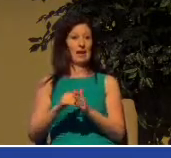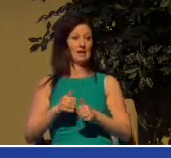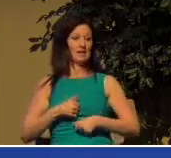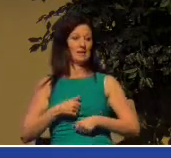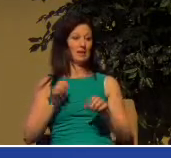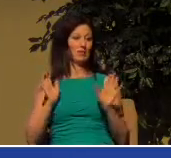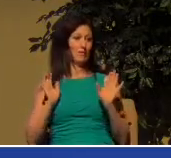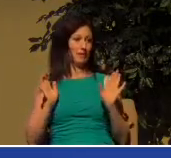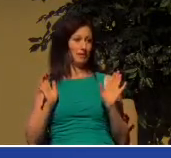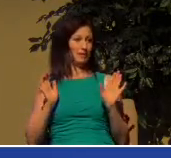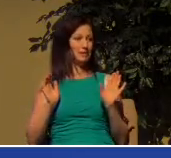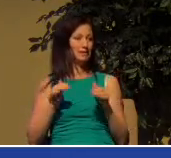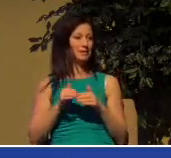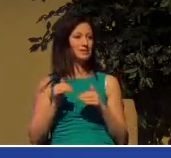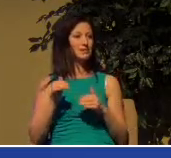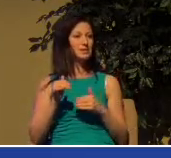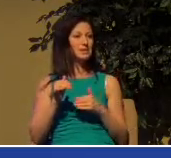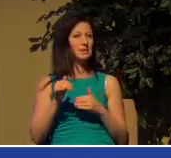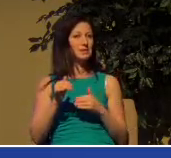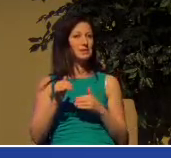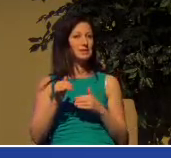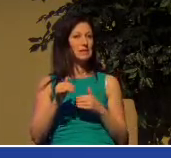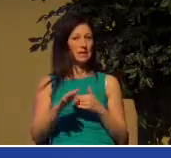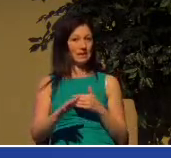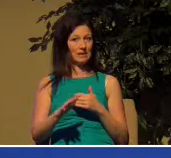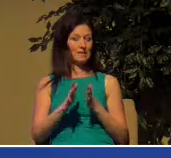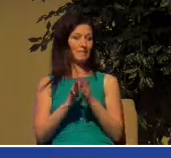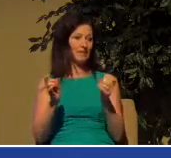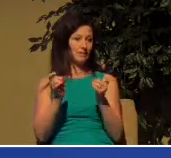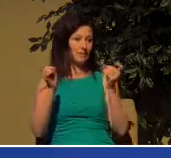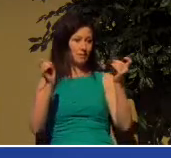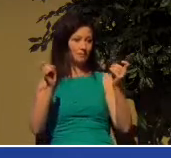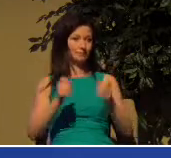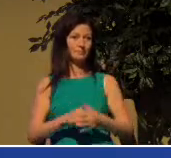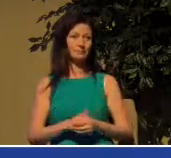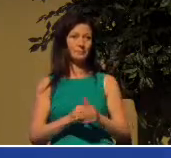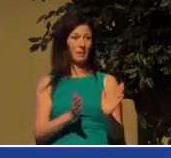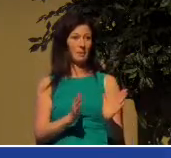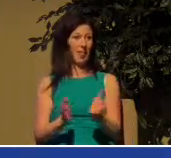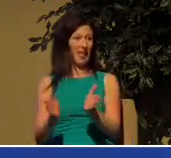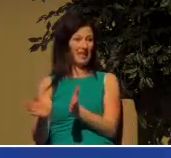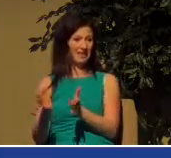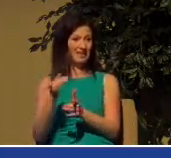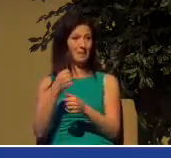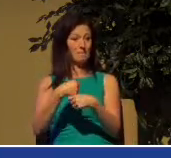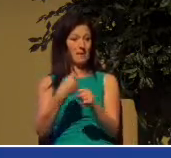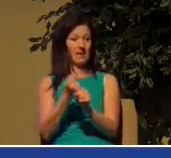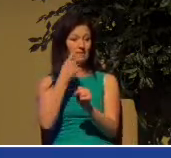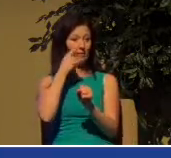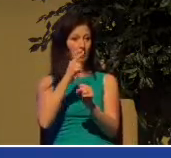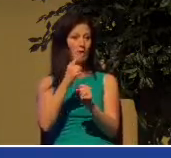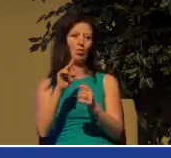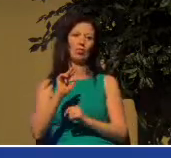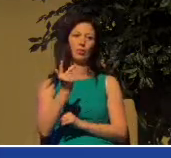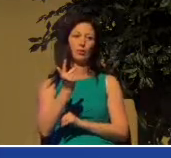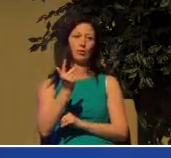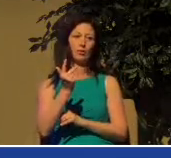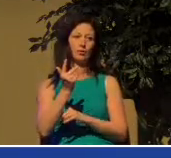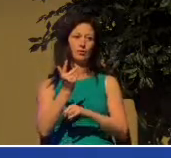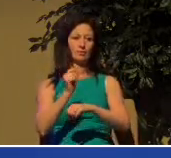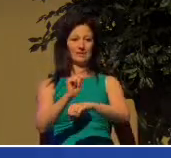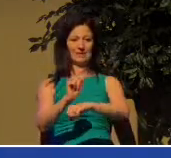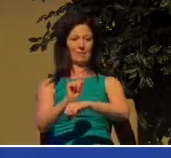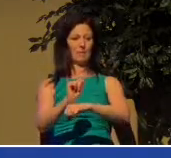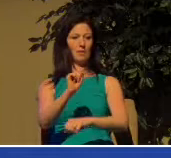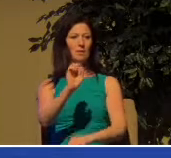The Sanhedrin has been reestablished. Plans are made for a third temple to be built in Jerusalem. They